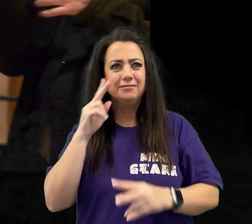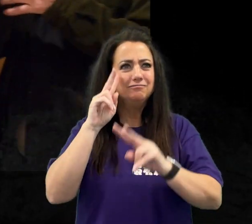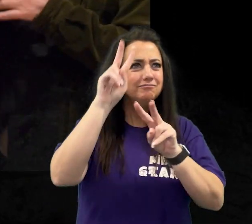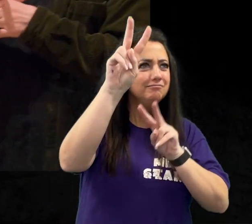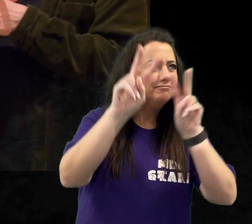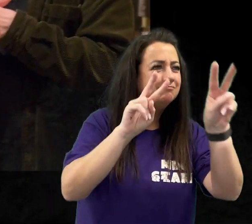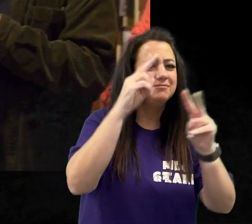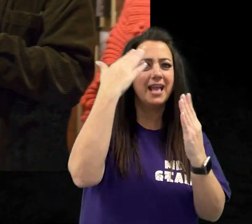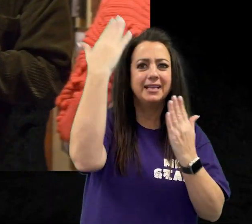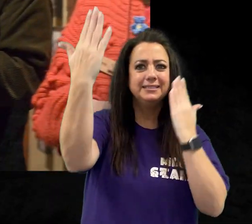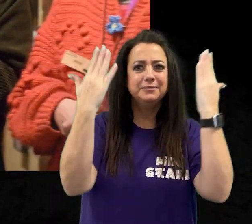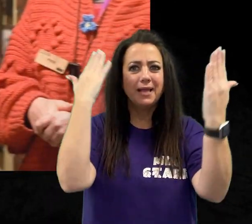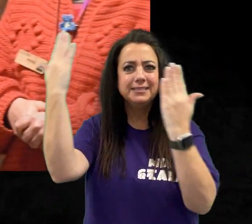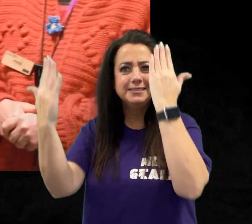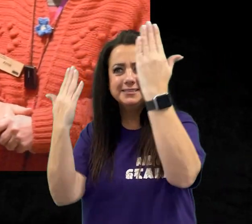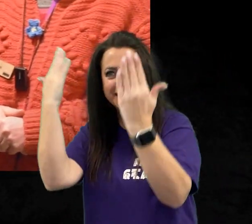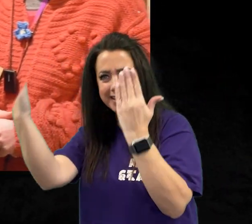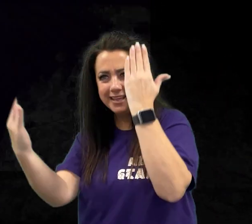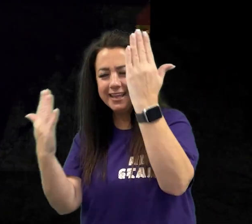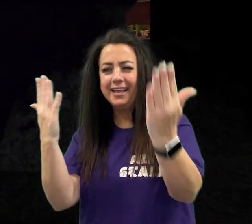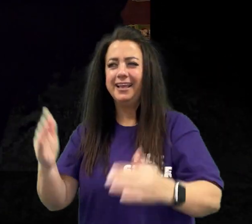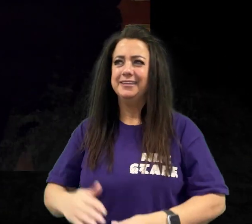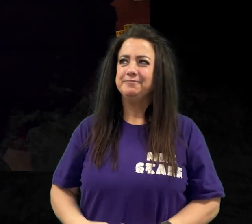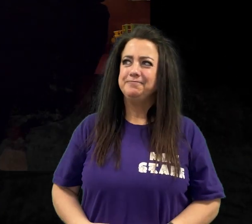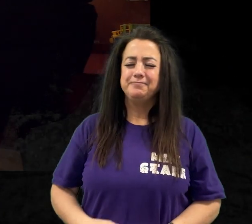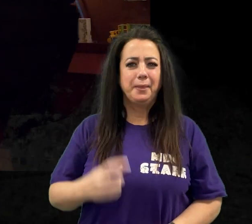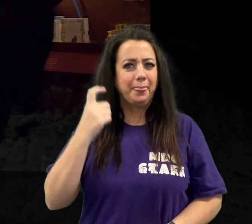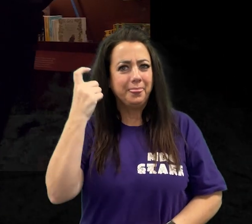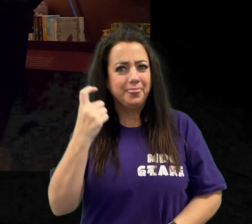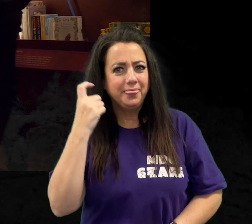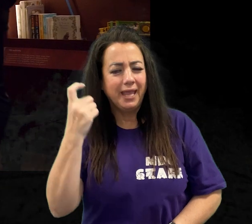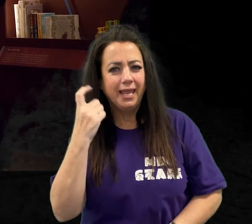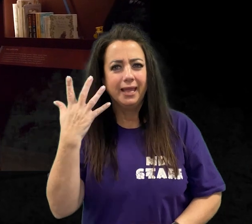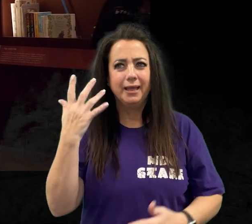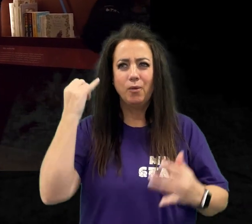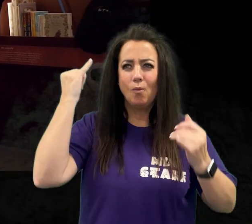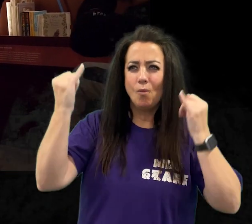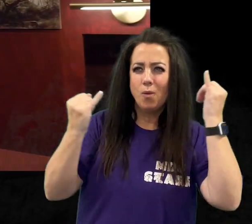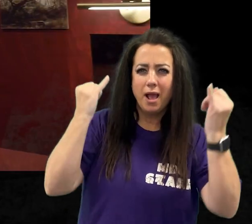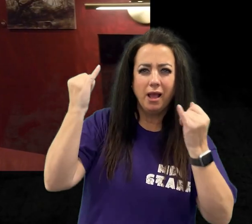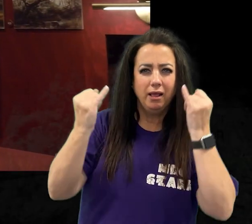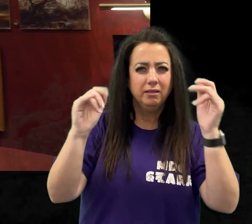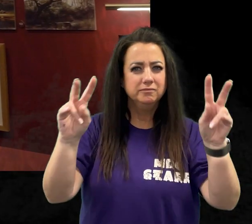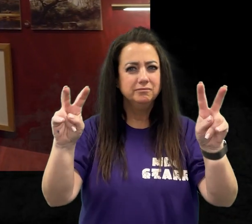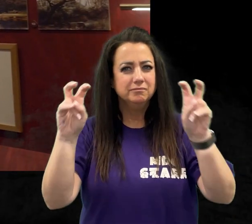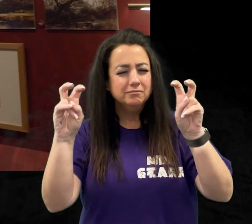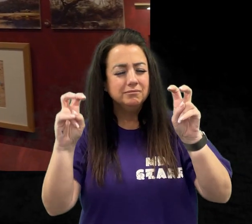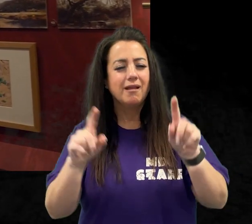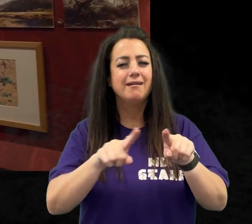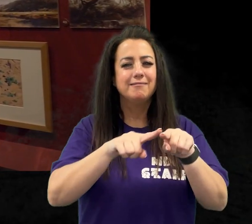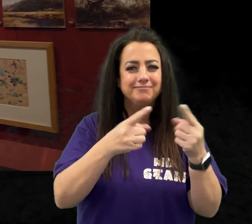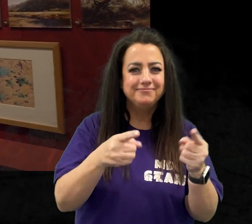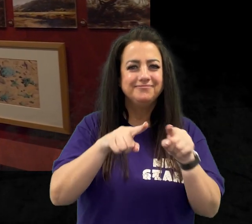and then we explored here in this exhibition and thinking about